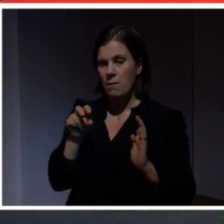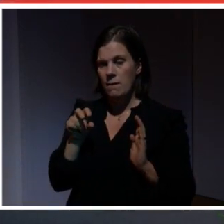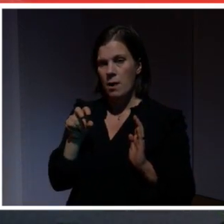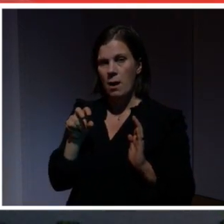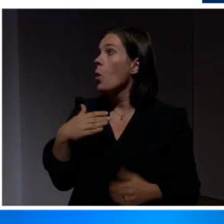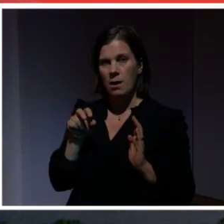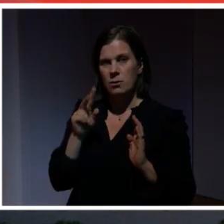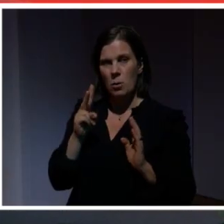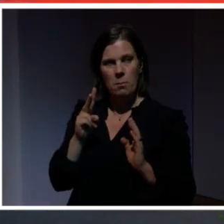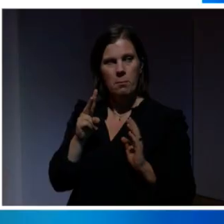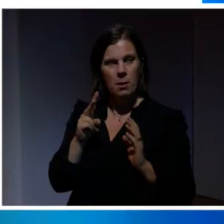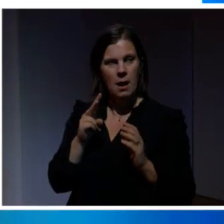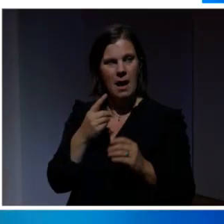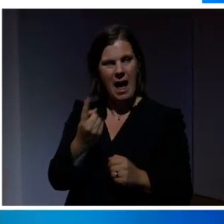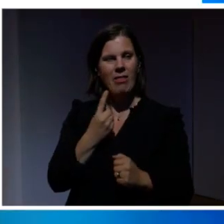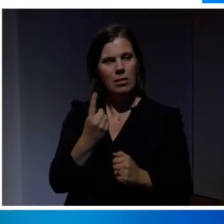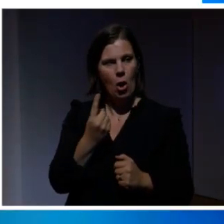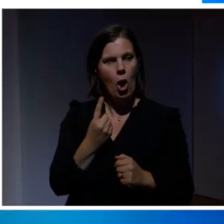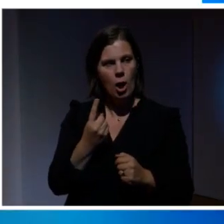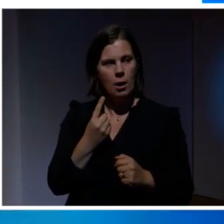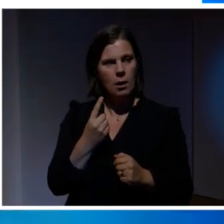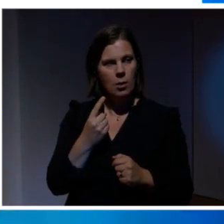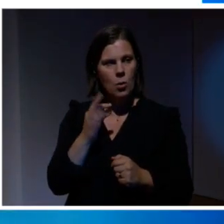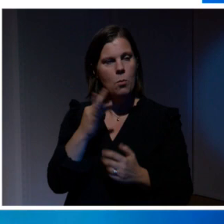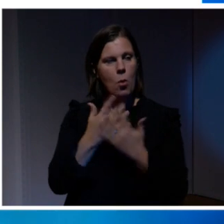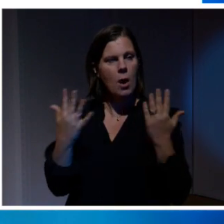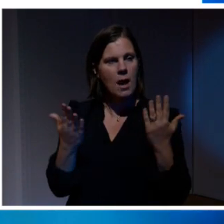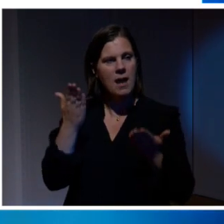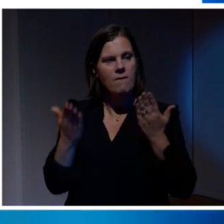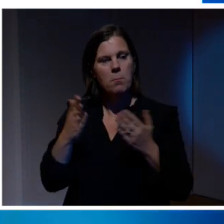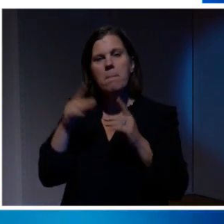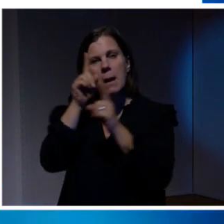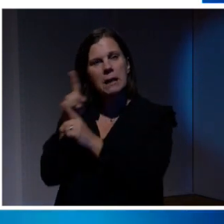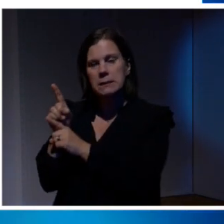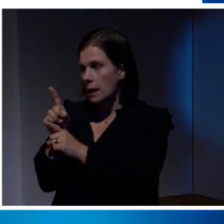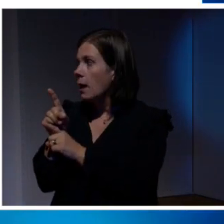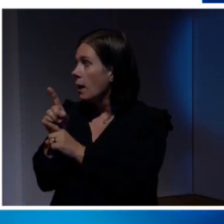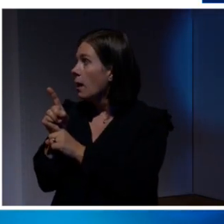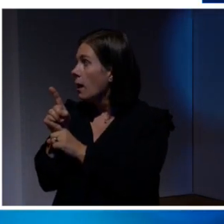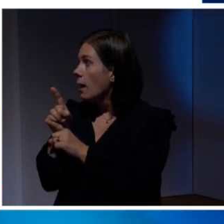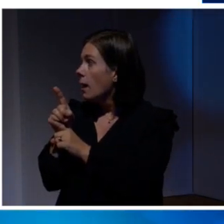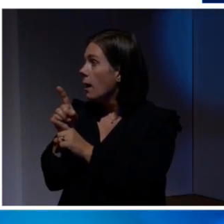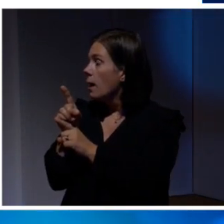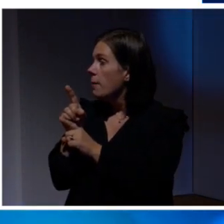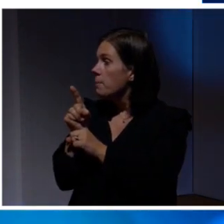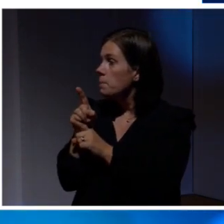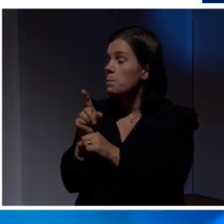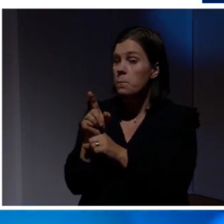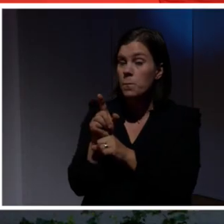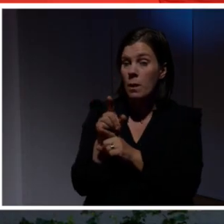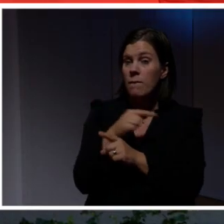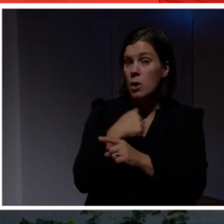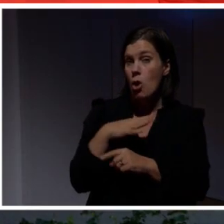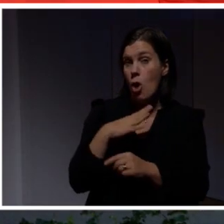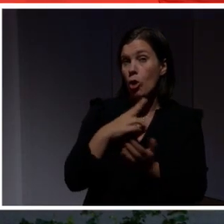as a human. You needed 130,000 clinical images to get the same level as a human. Now, we have that kind of